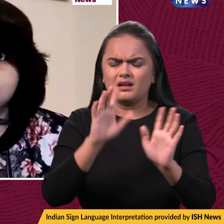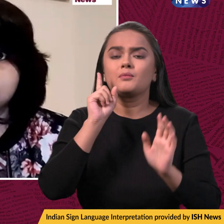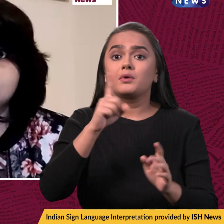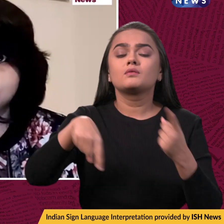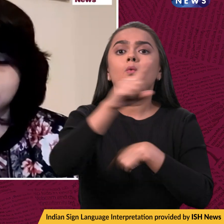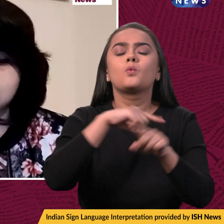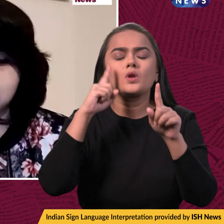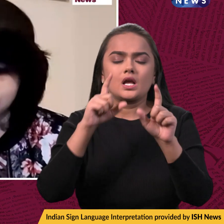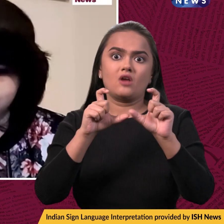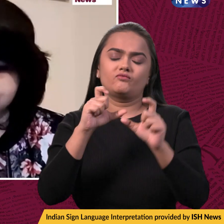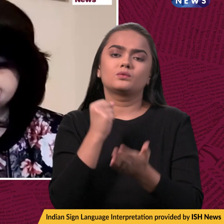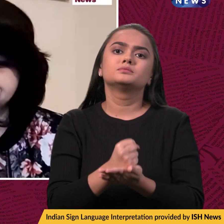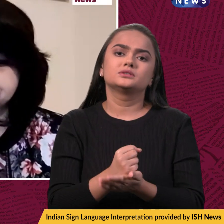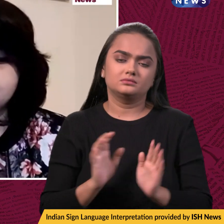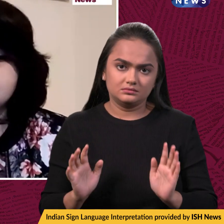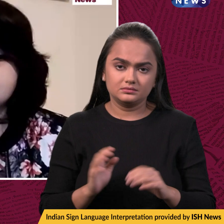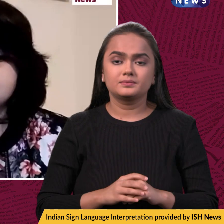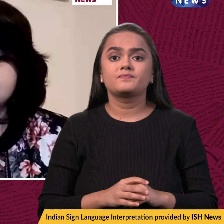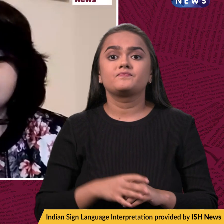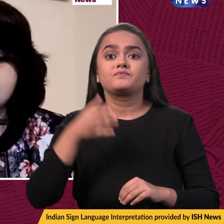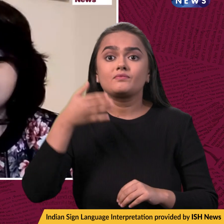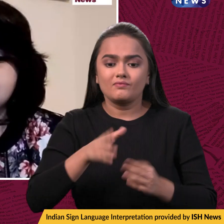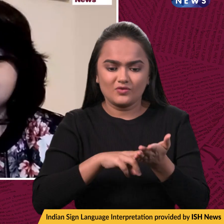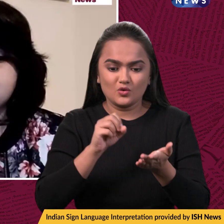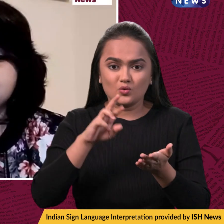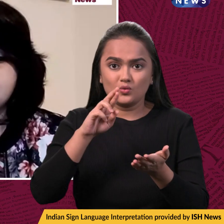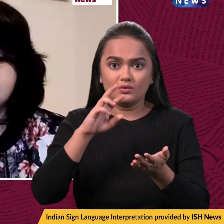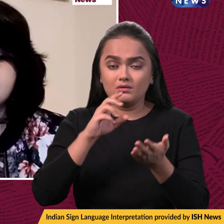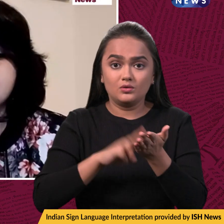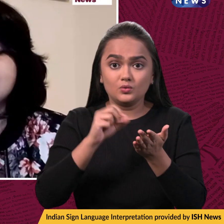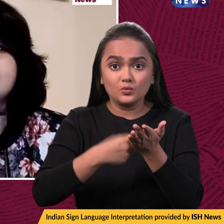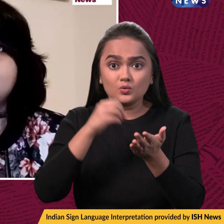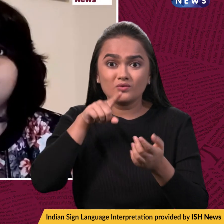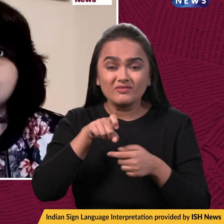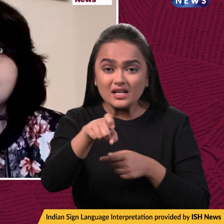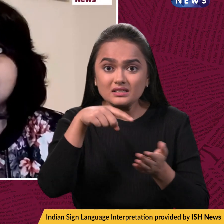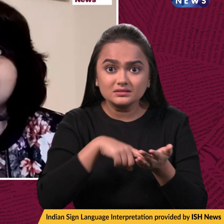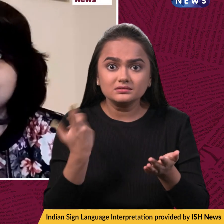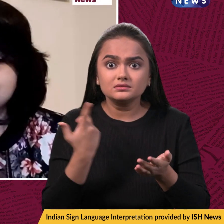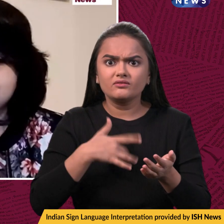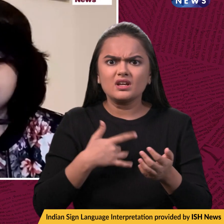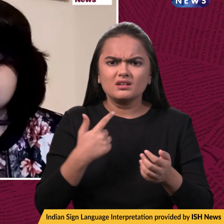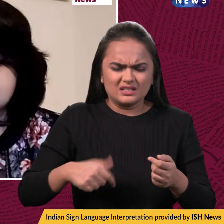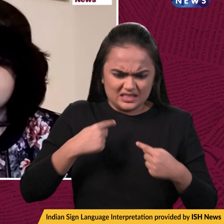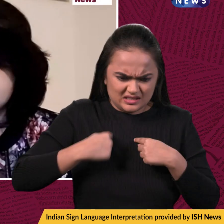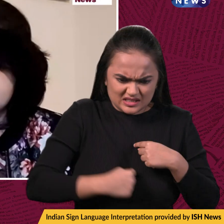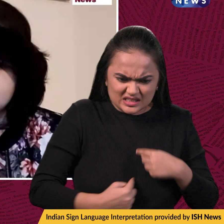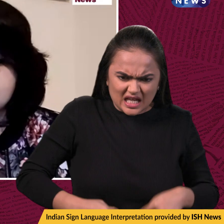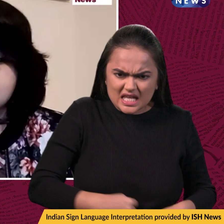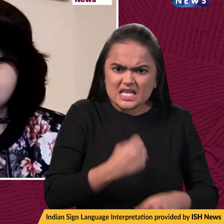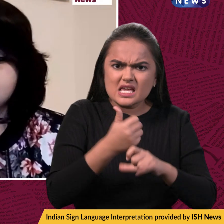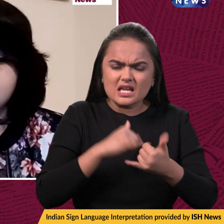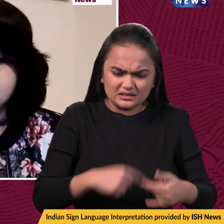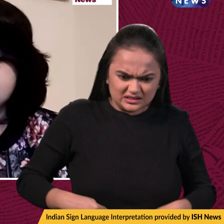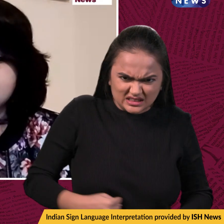everybody should be vigilant," end quote. Now, the norovirus are a group of viruses that cause gastrointestinal